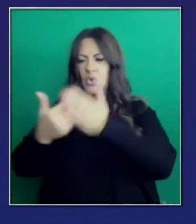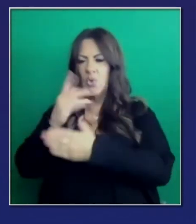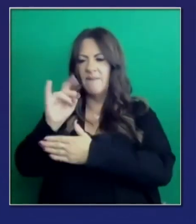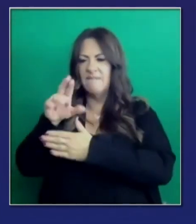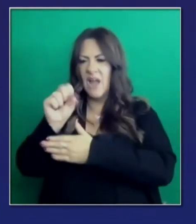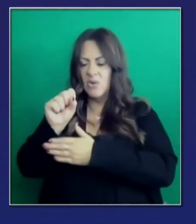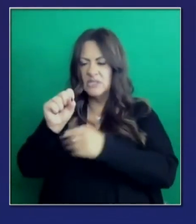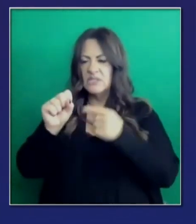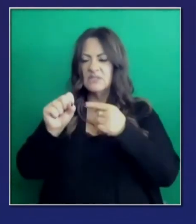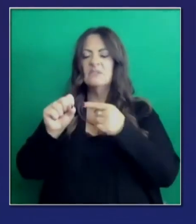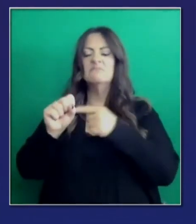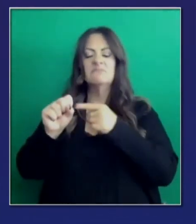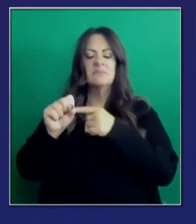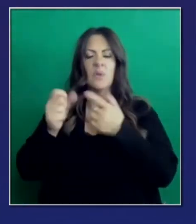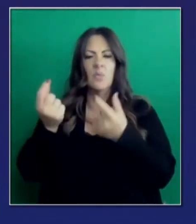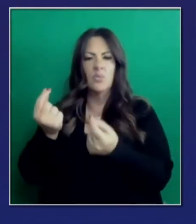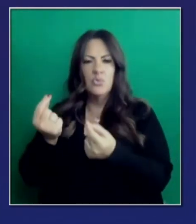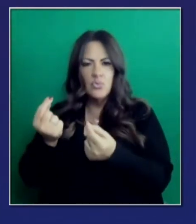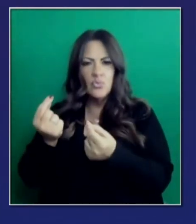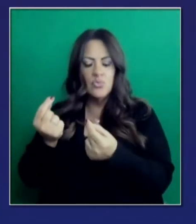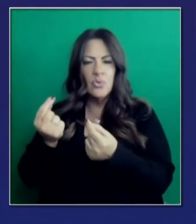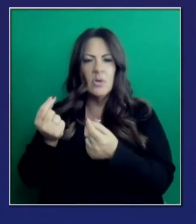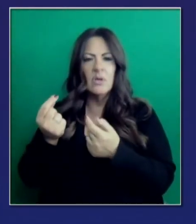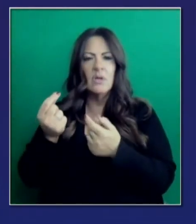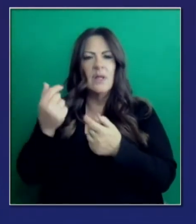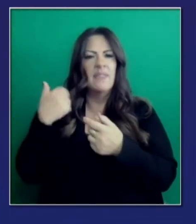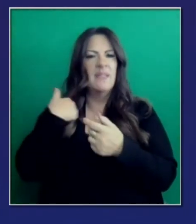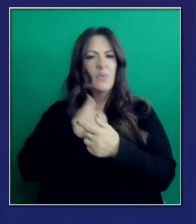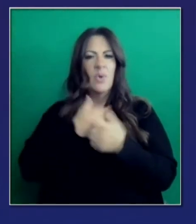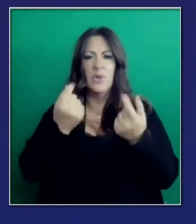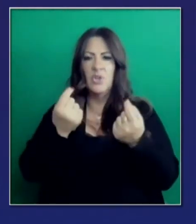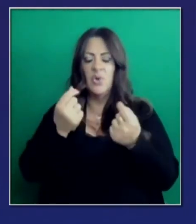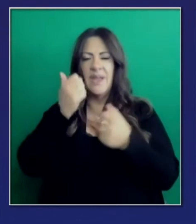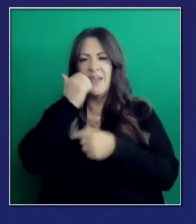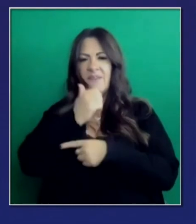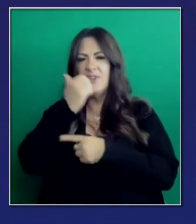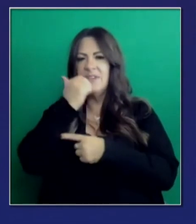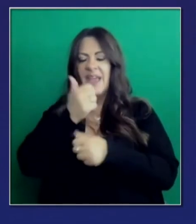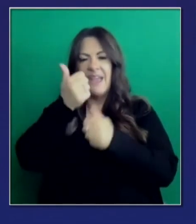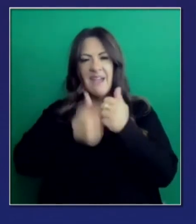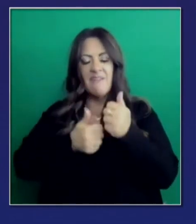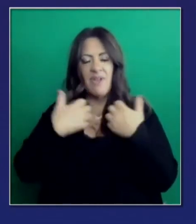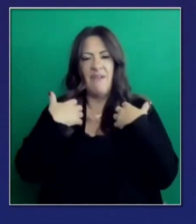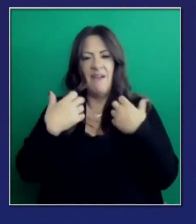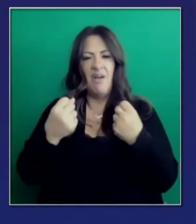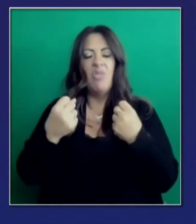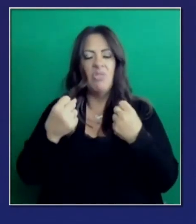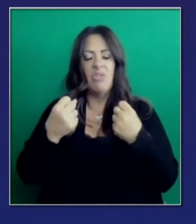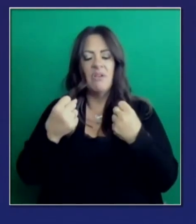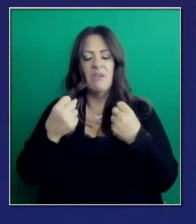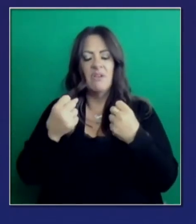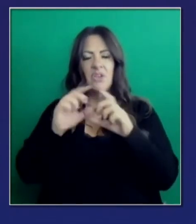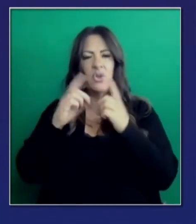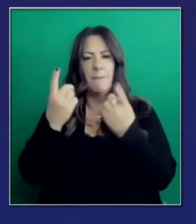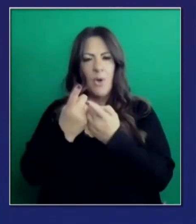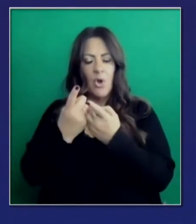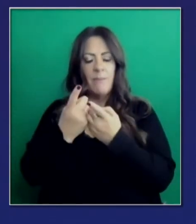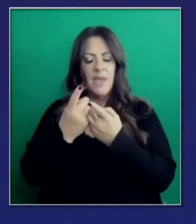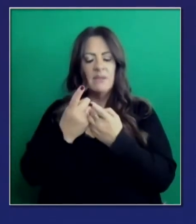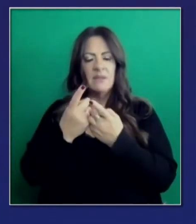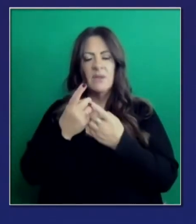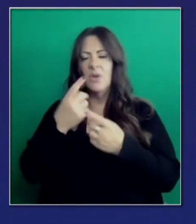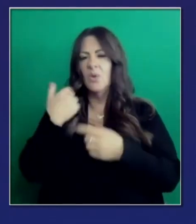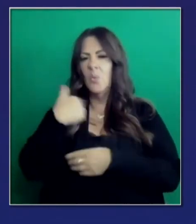understand what's going to come tomorrow, and that's what we do. Every local health officer does that. We do that here at the state to understand what are